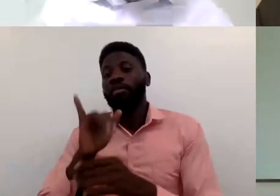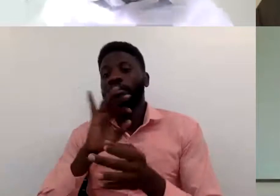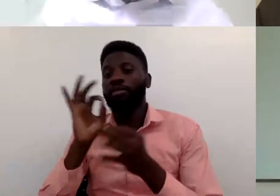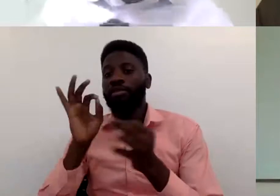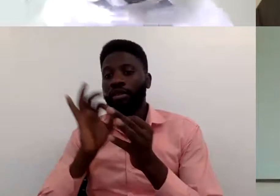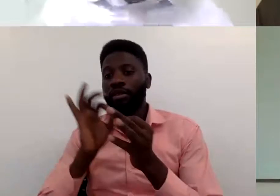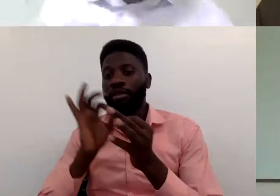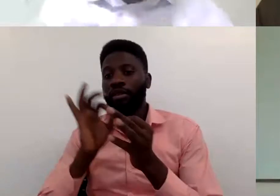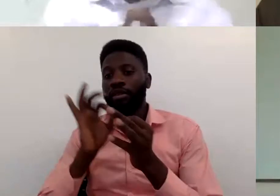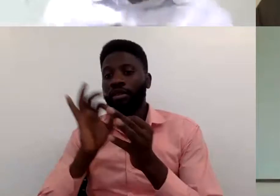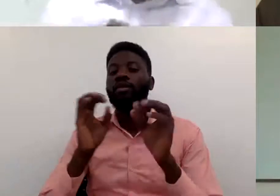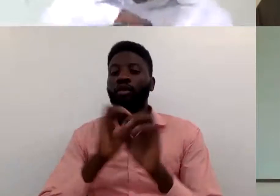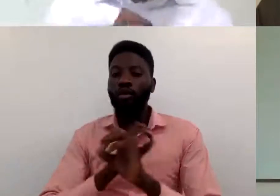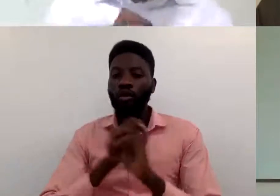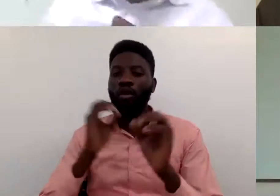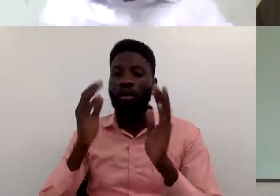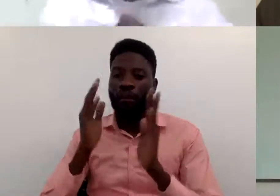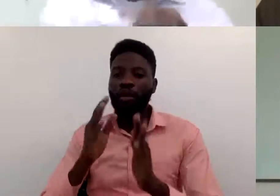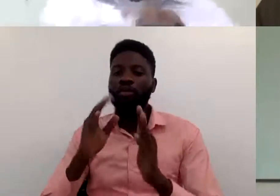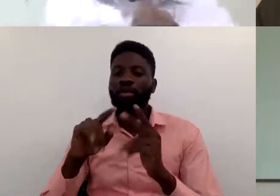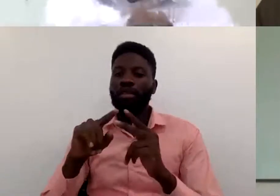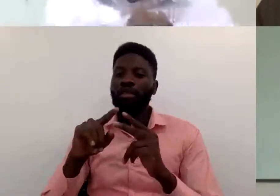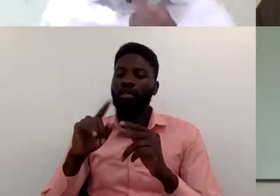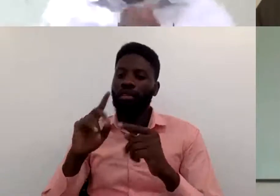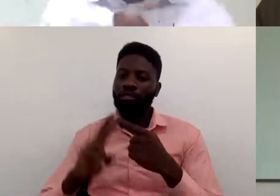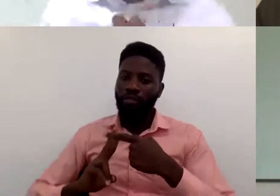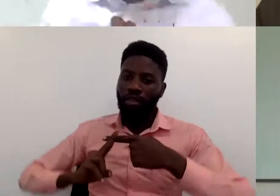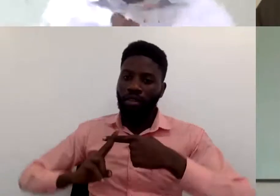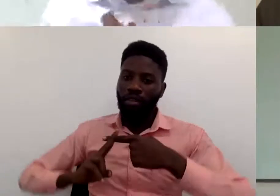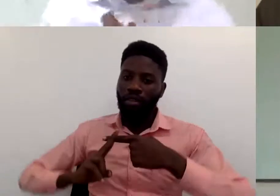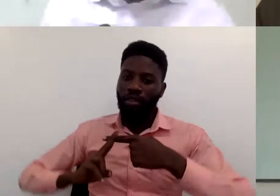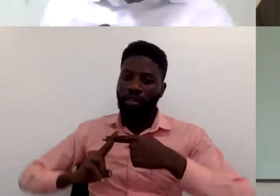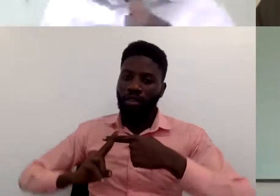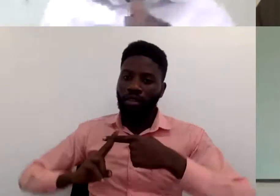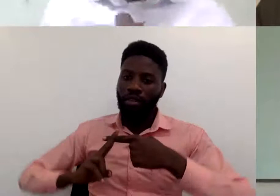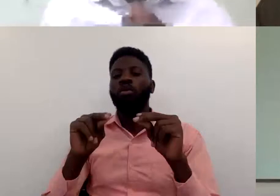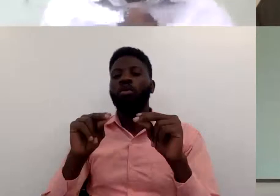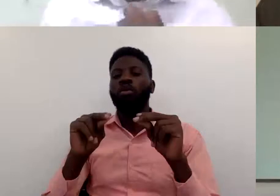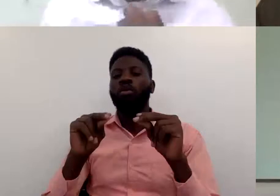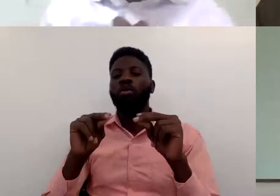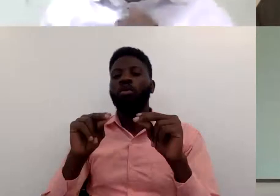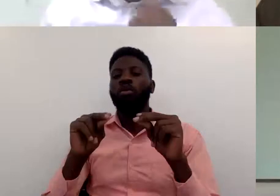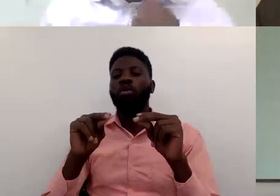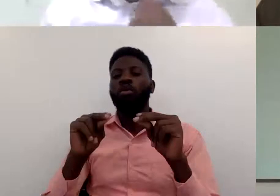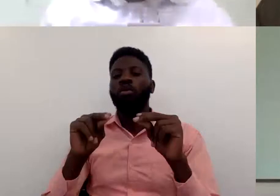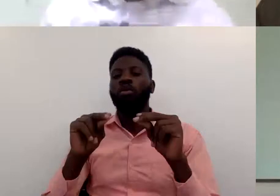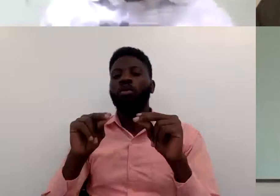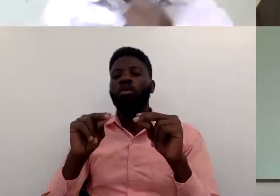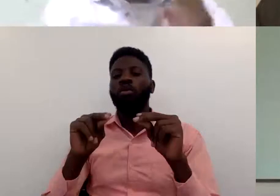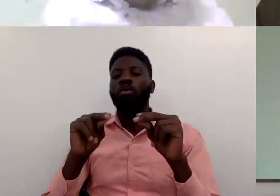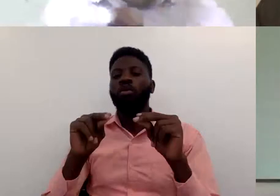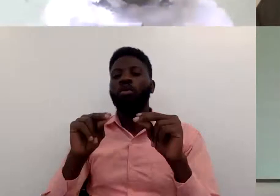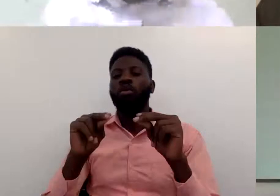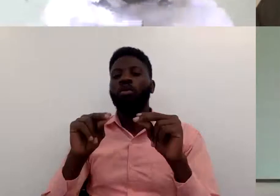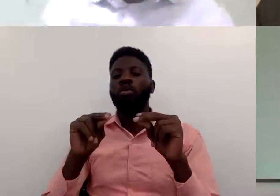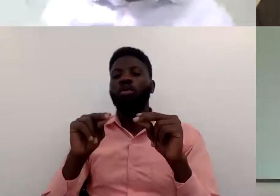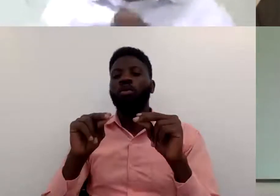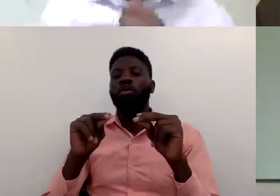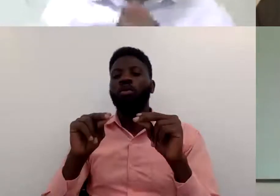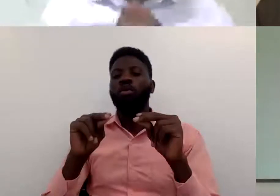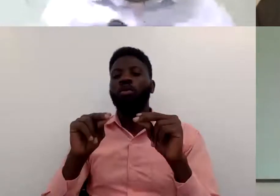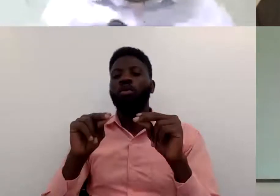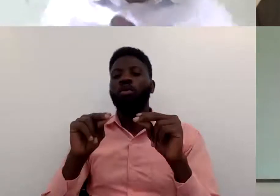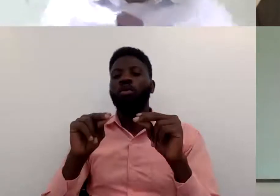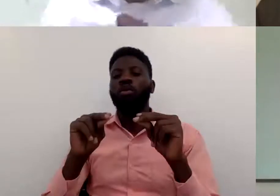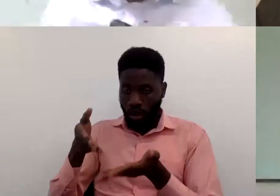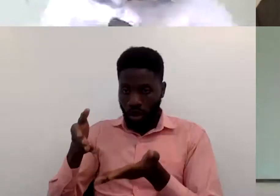is nobody who is static. You've got to keep asking yourself, what's hot on the plate for today for